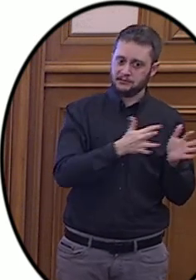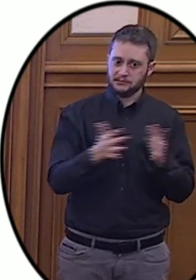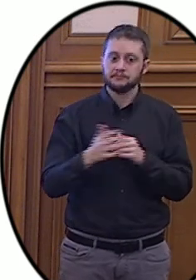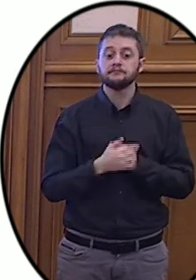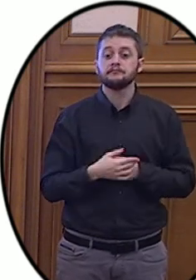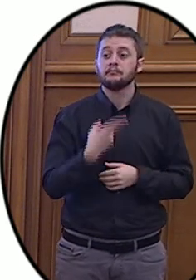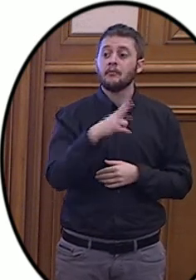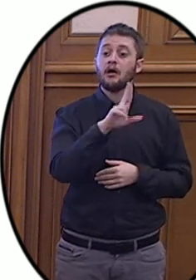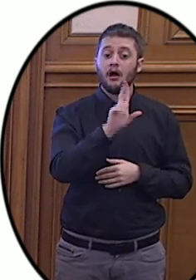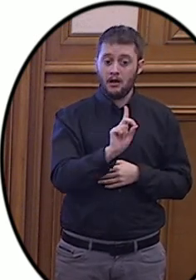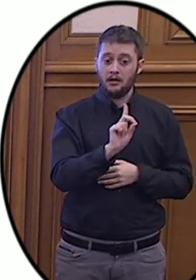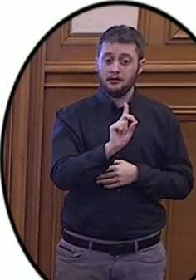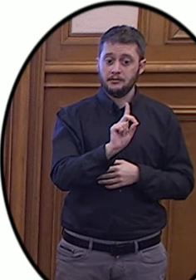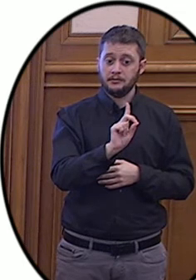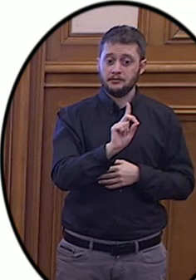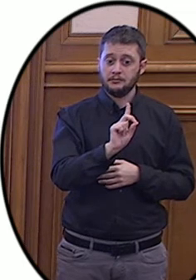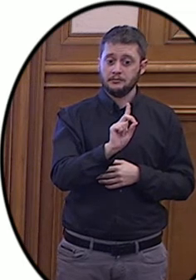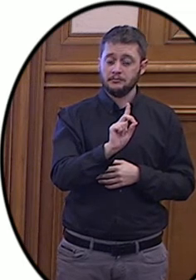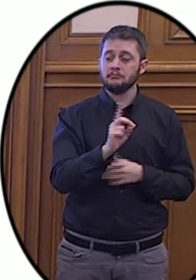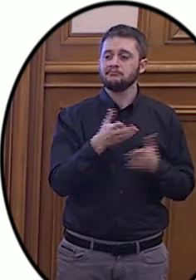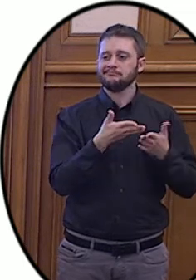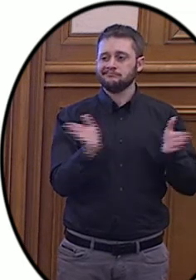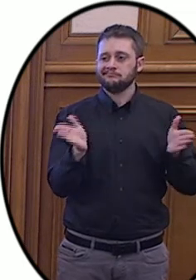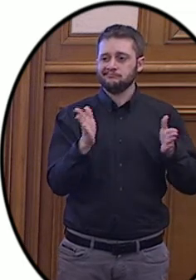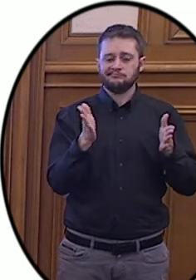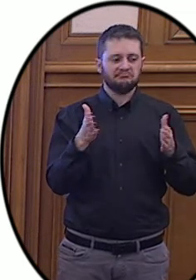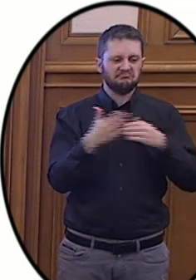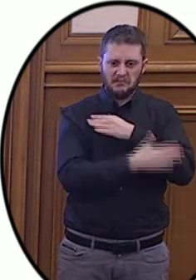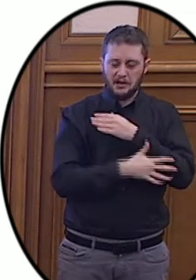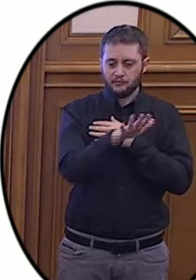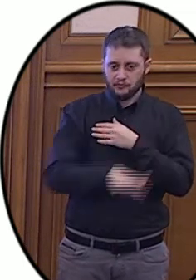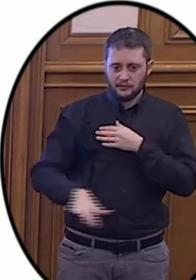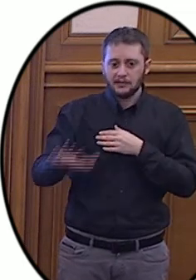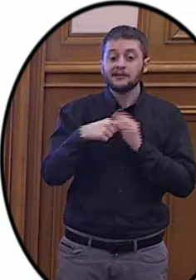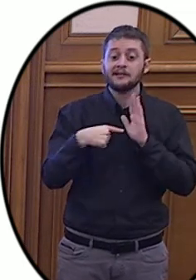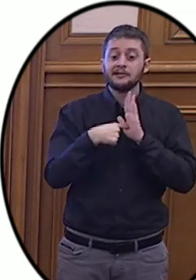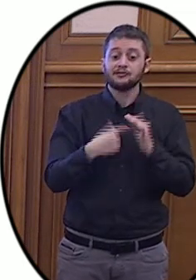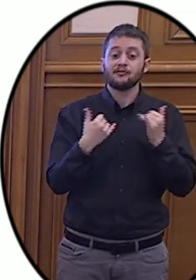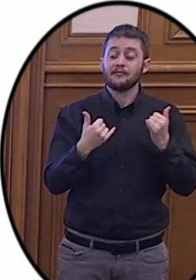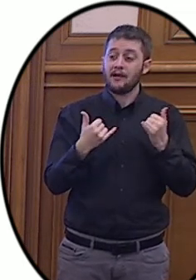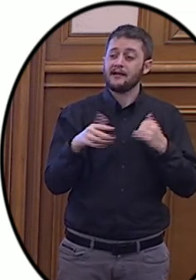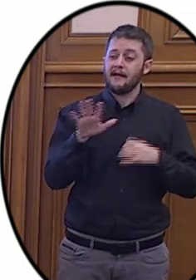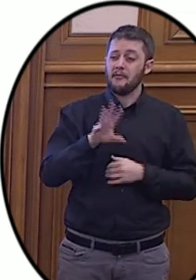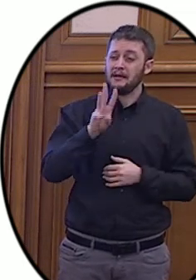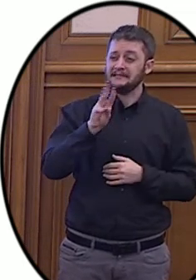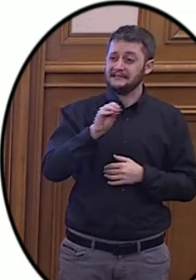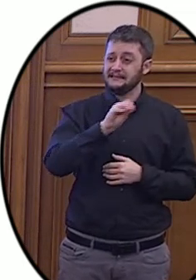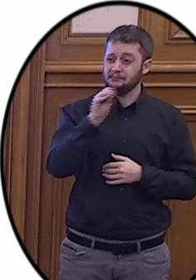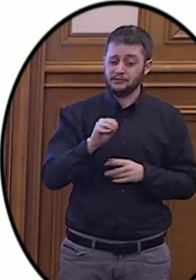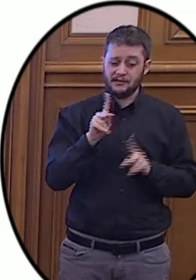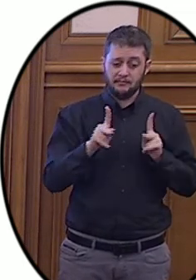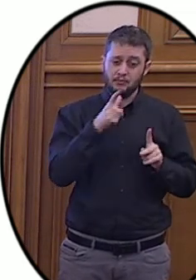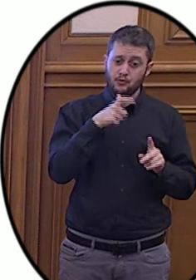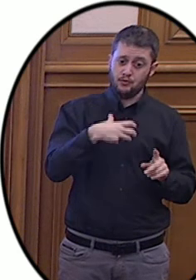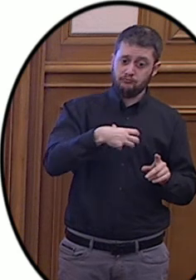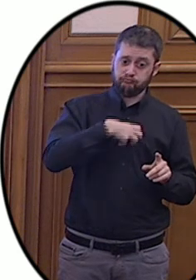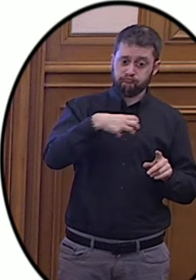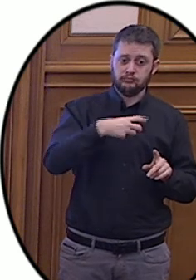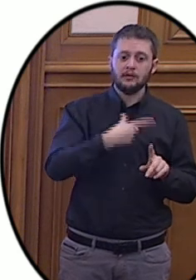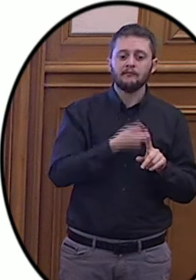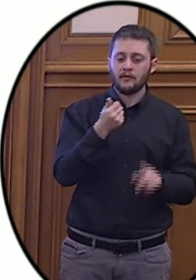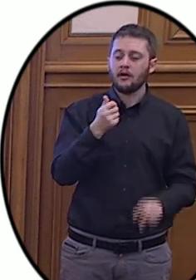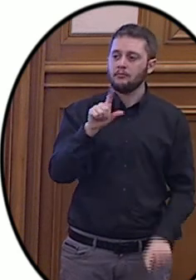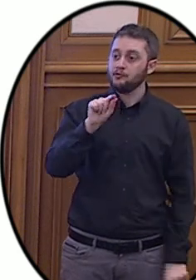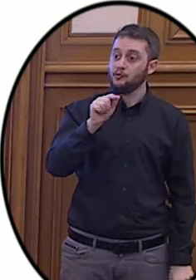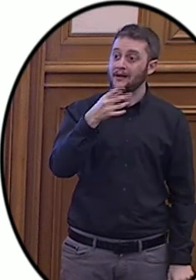HUD statistics at the federal level show that almost 60% of complaints in the 2017